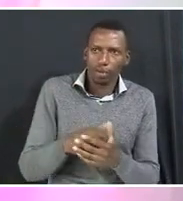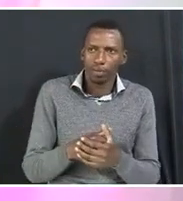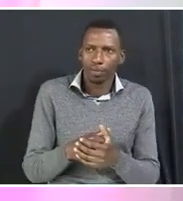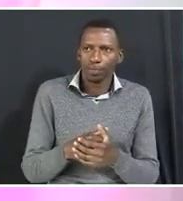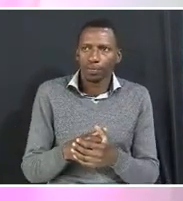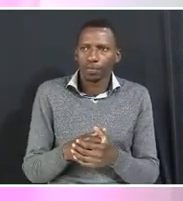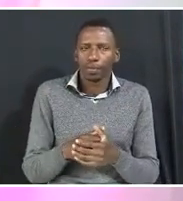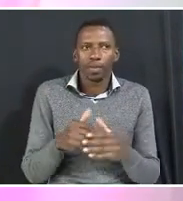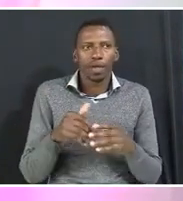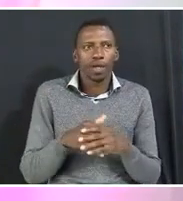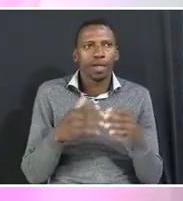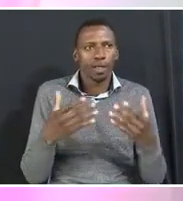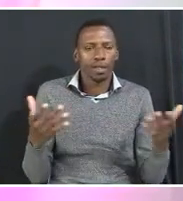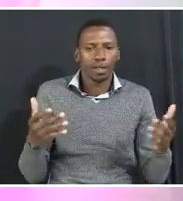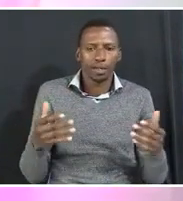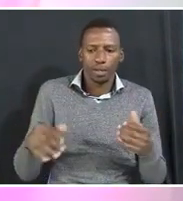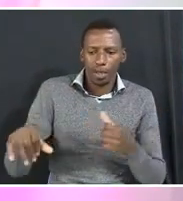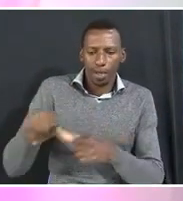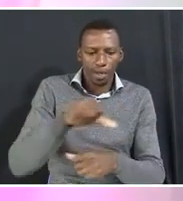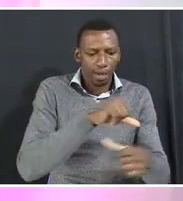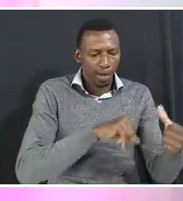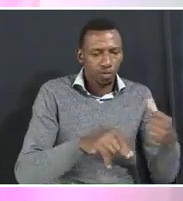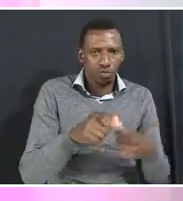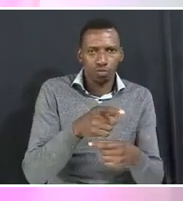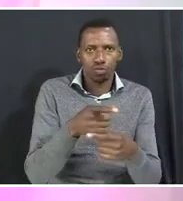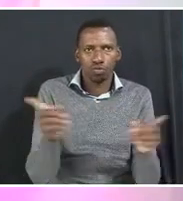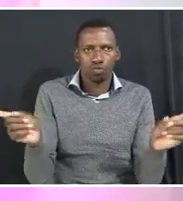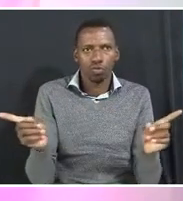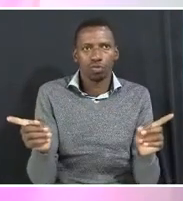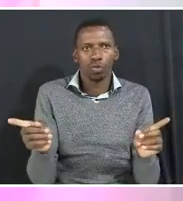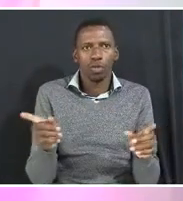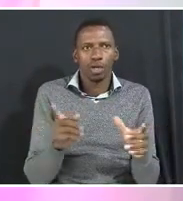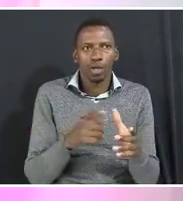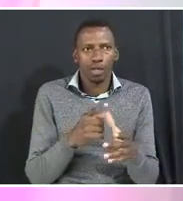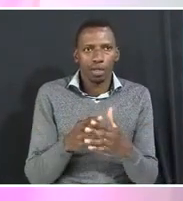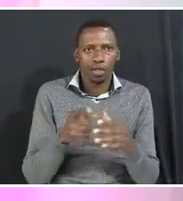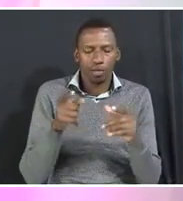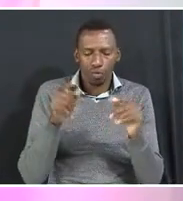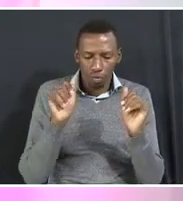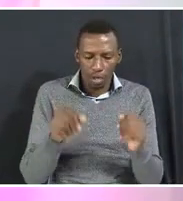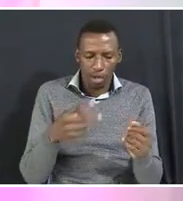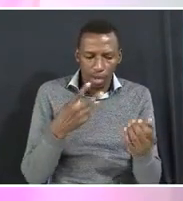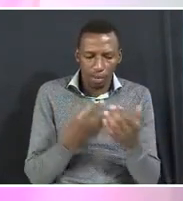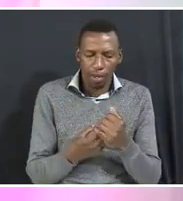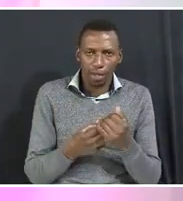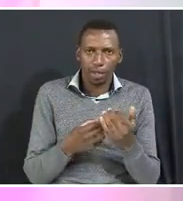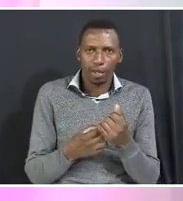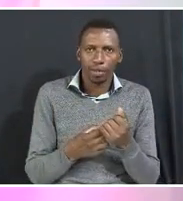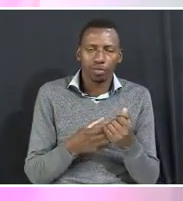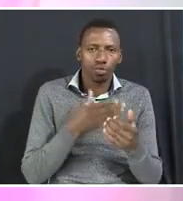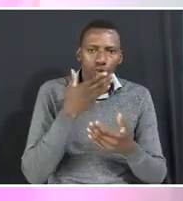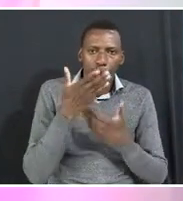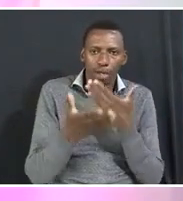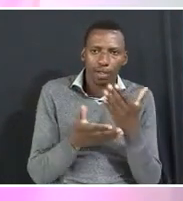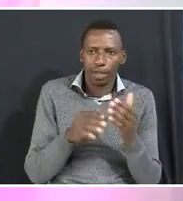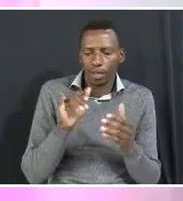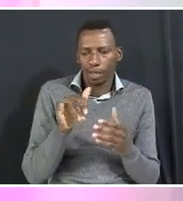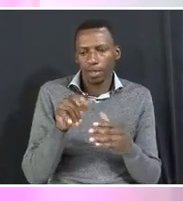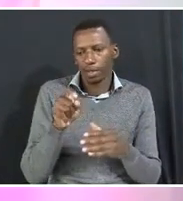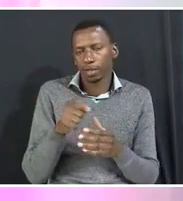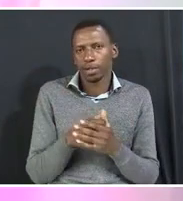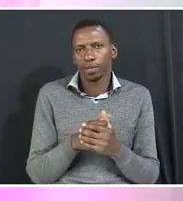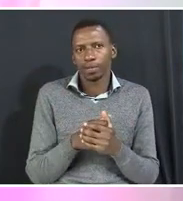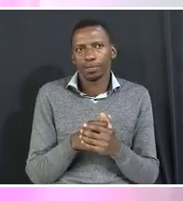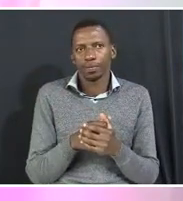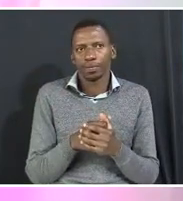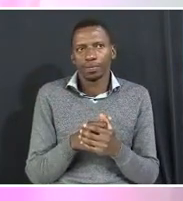in the things around you so that you can partner into answering that need? That's number